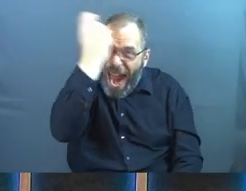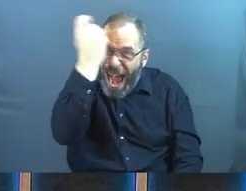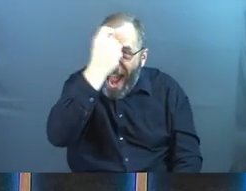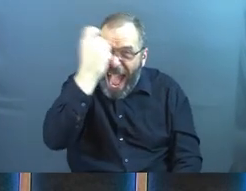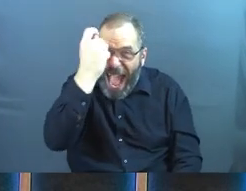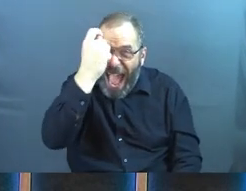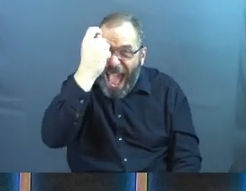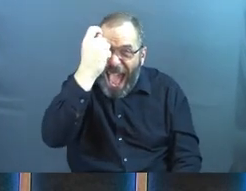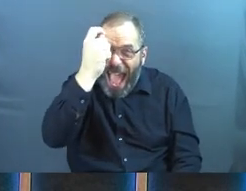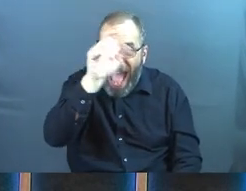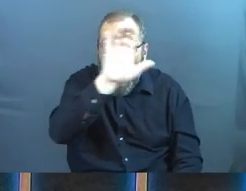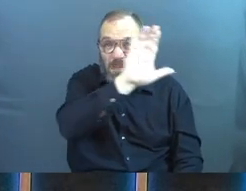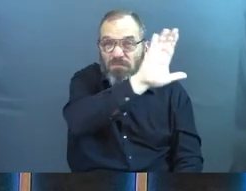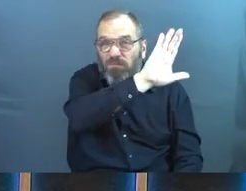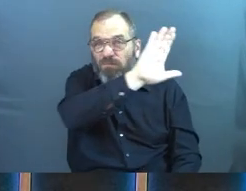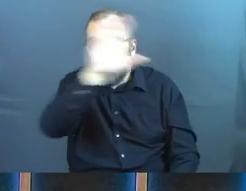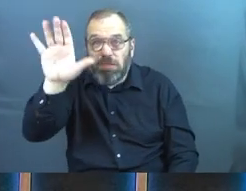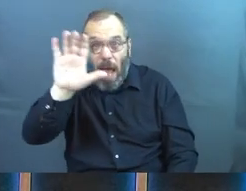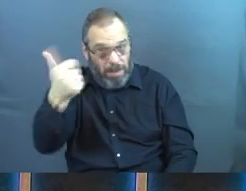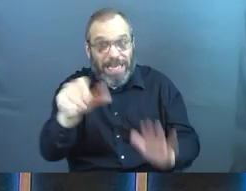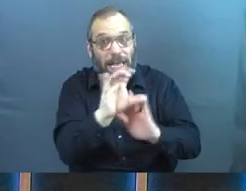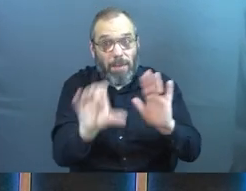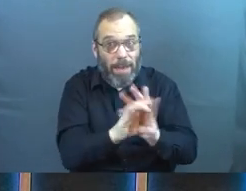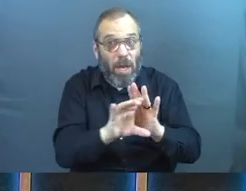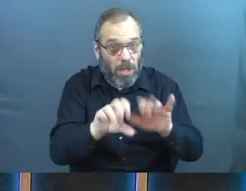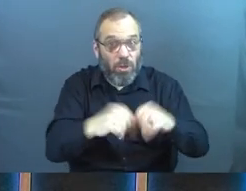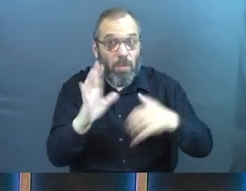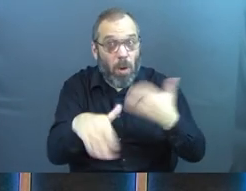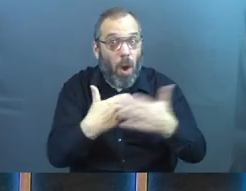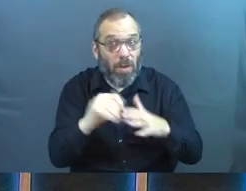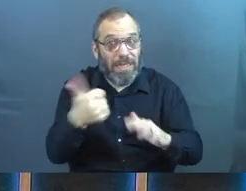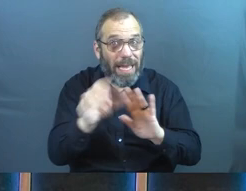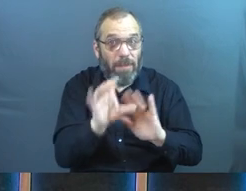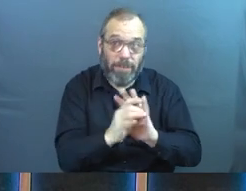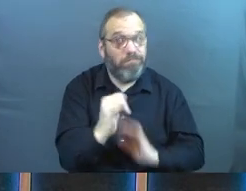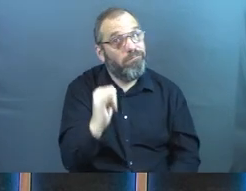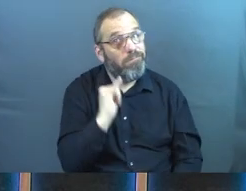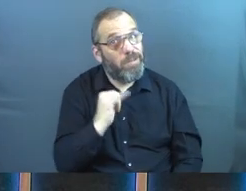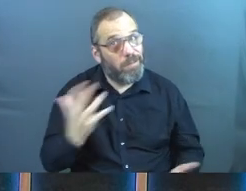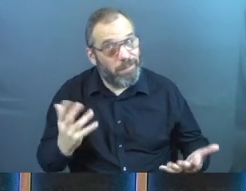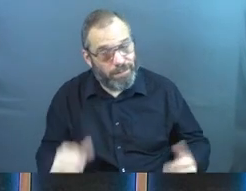it, it's got the Ten Commandments on there because you broke all of them, right? Me too.